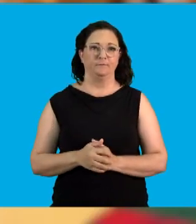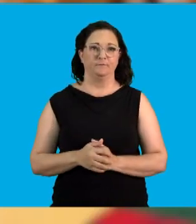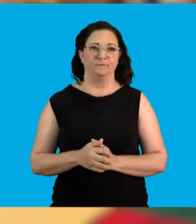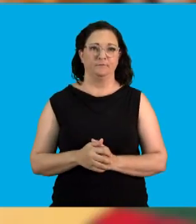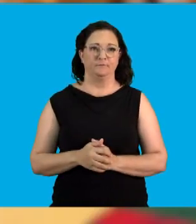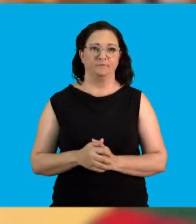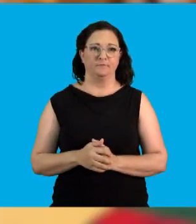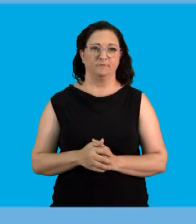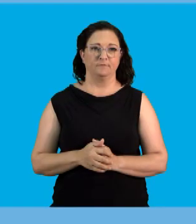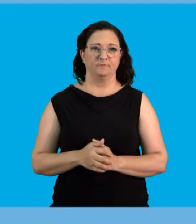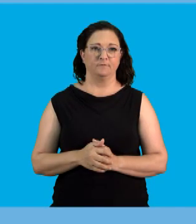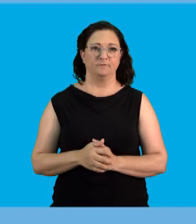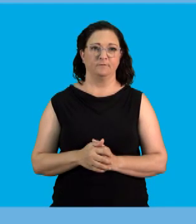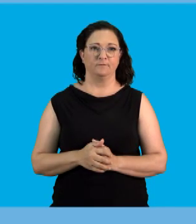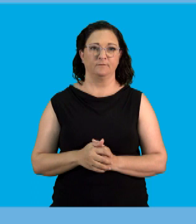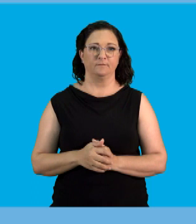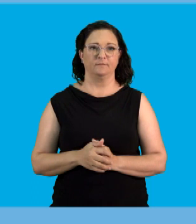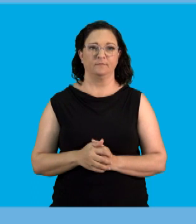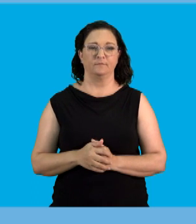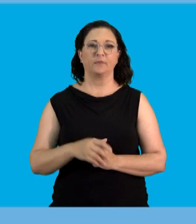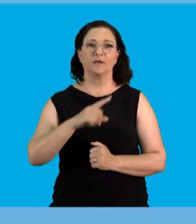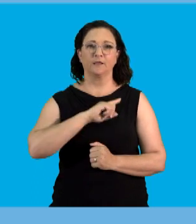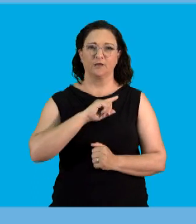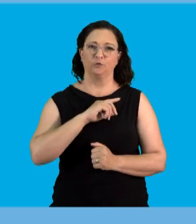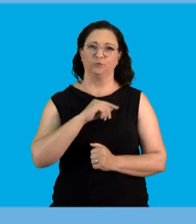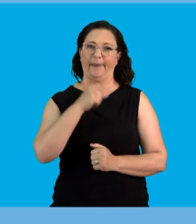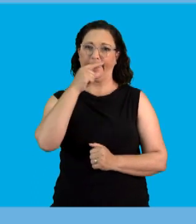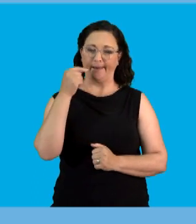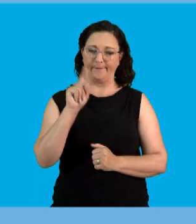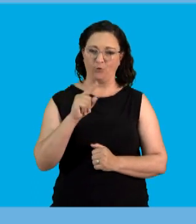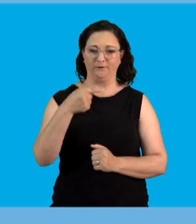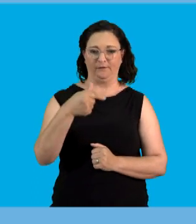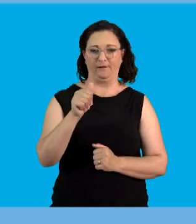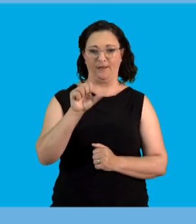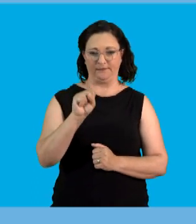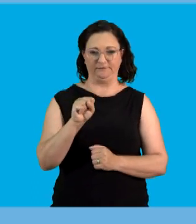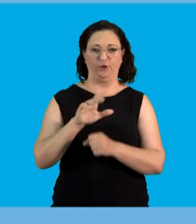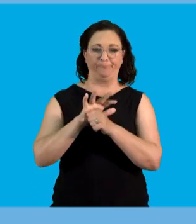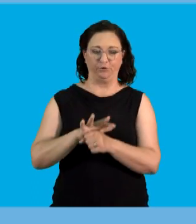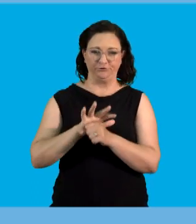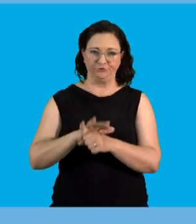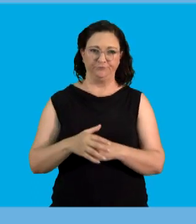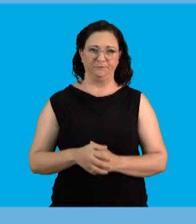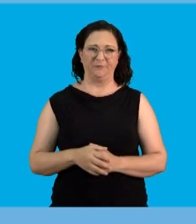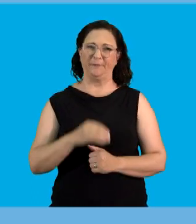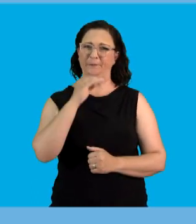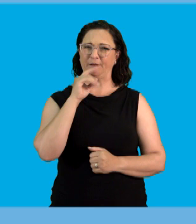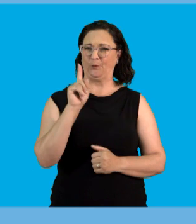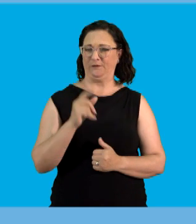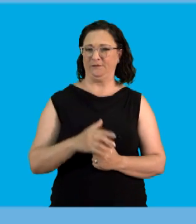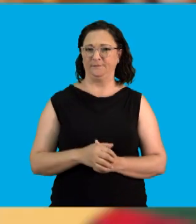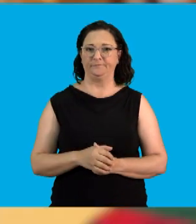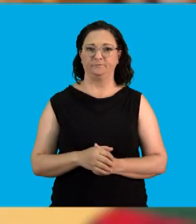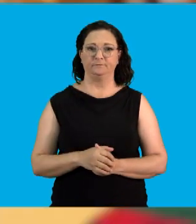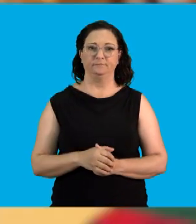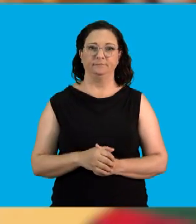each other, it gives rise to this phenomenon, which is called the gas pressure. So now, what do we mean by that?